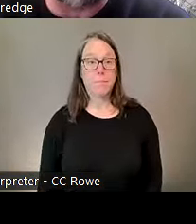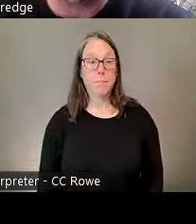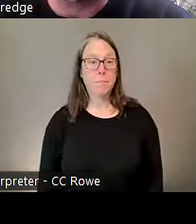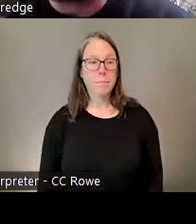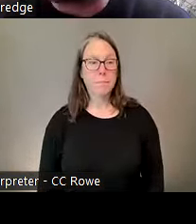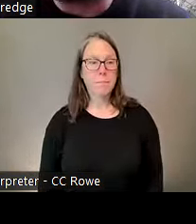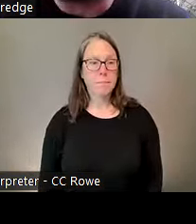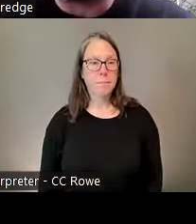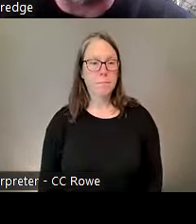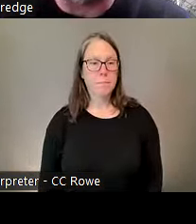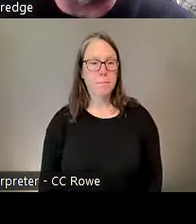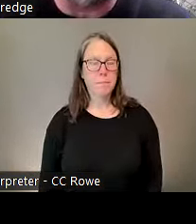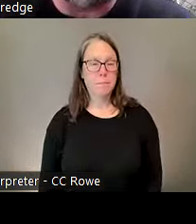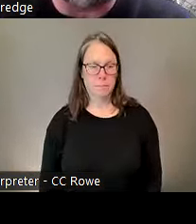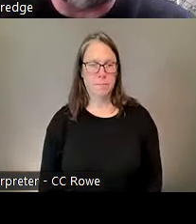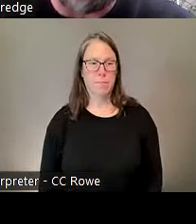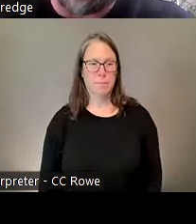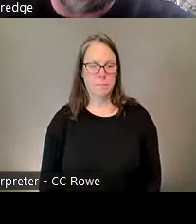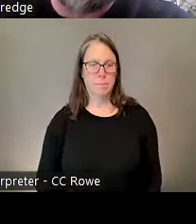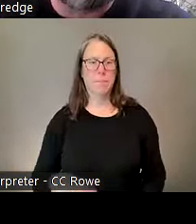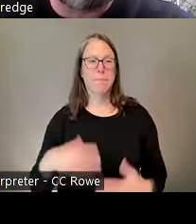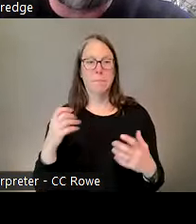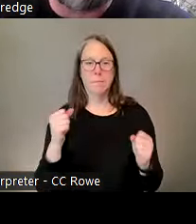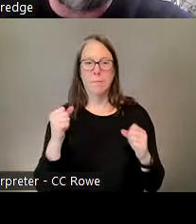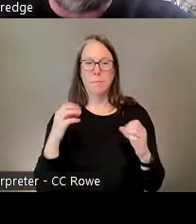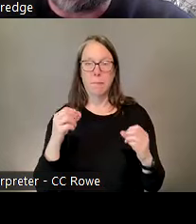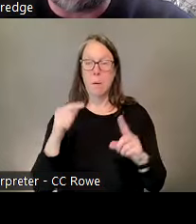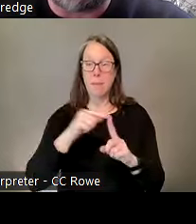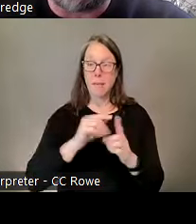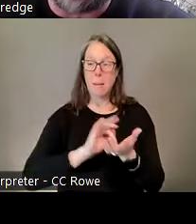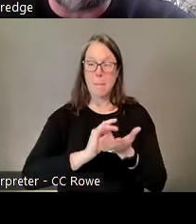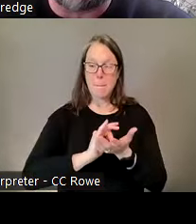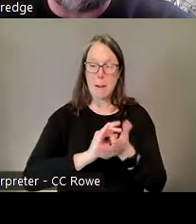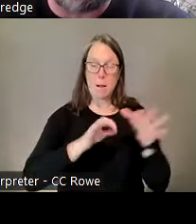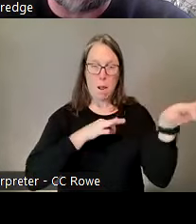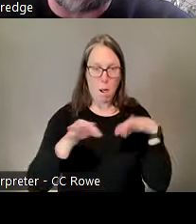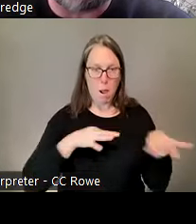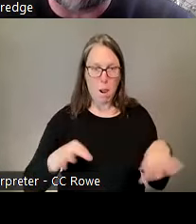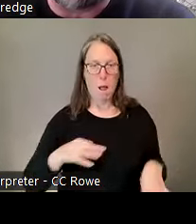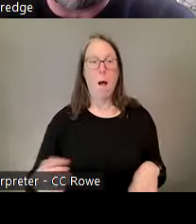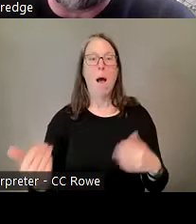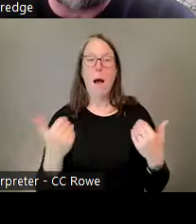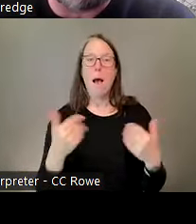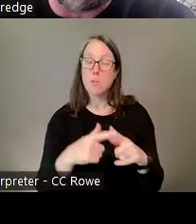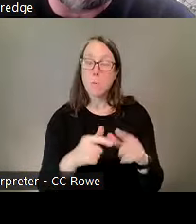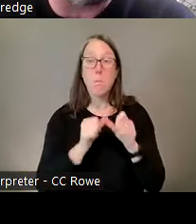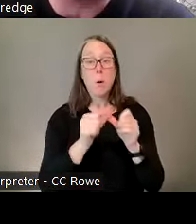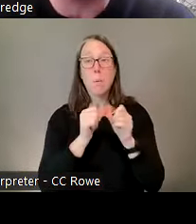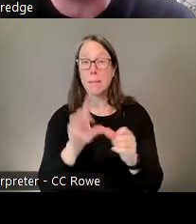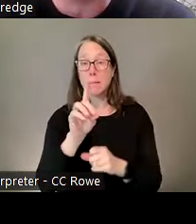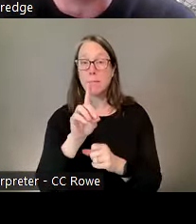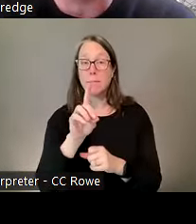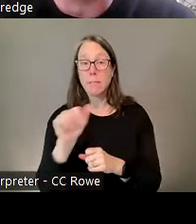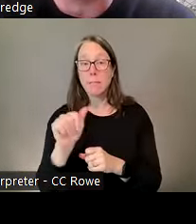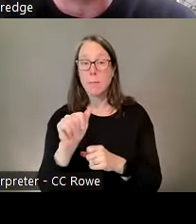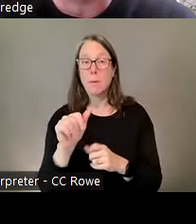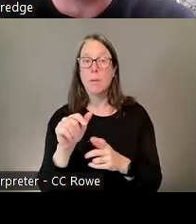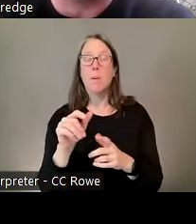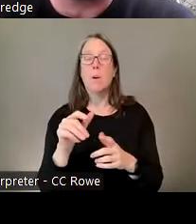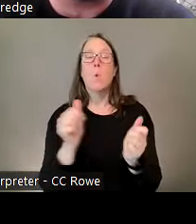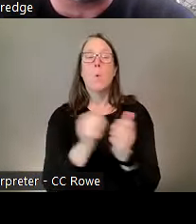And so this is the medical definition. So it's a permanent condition that causes motor dysfunction. The term motor just sort of encompasses